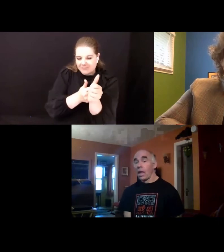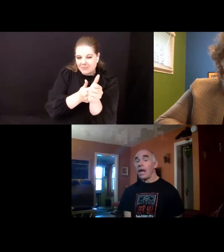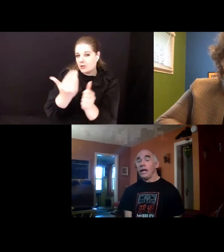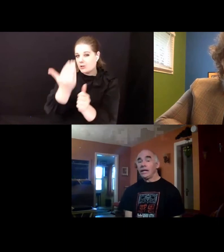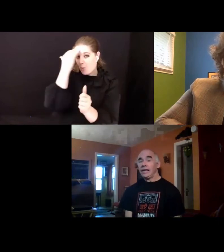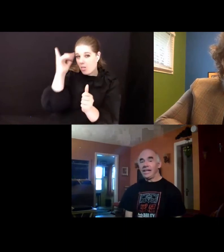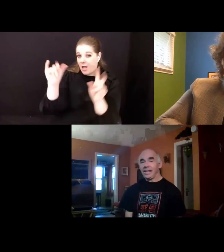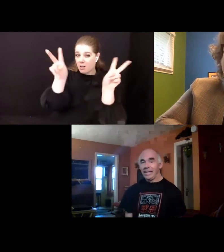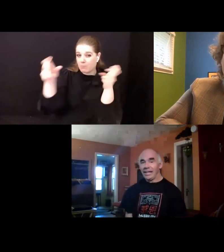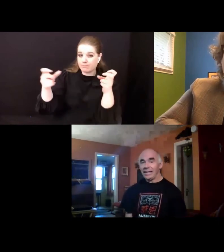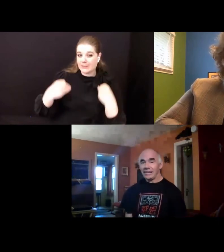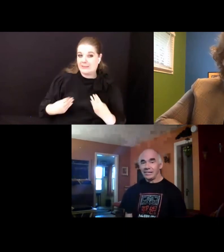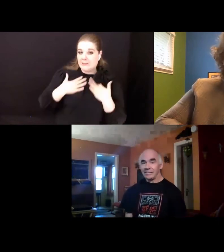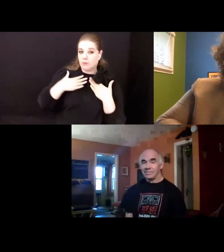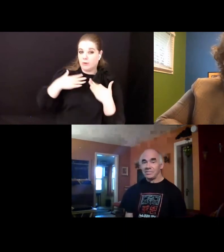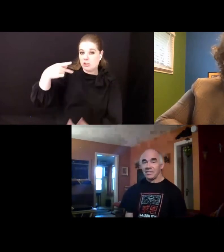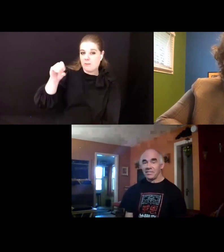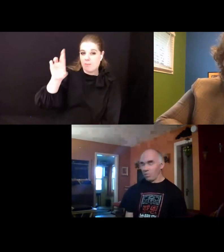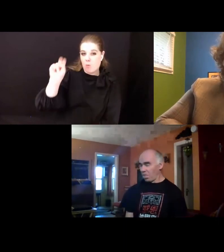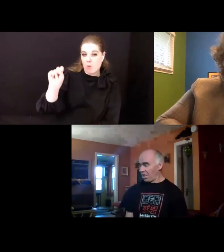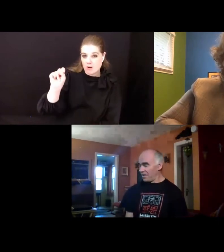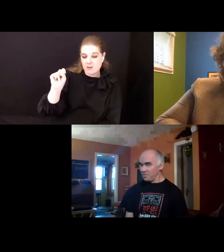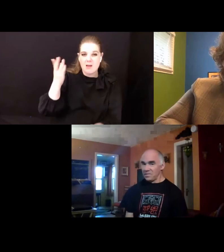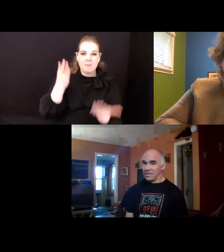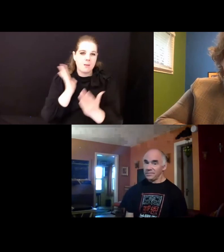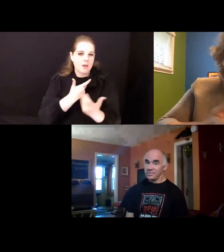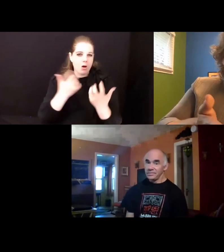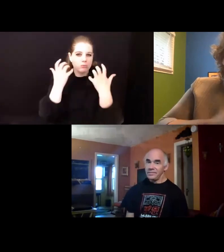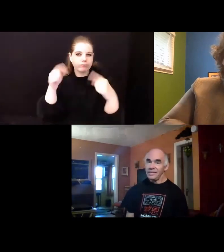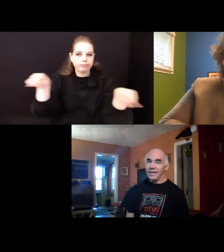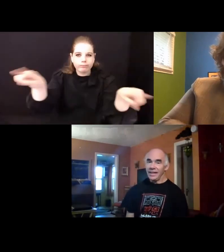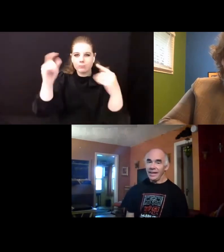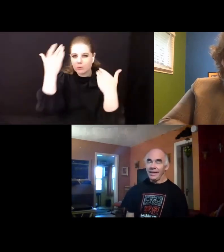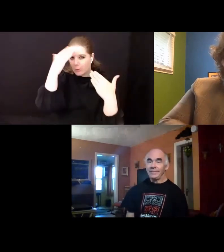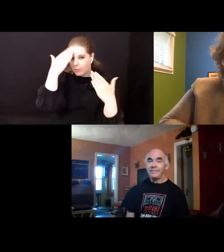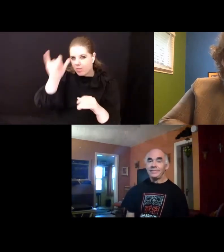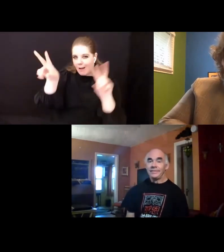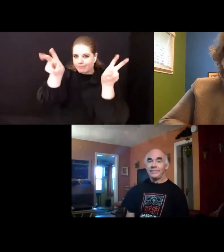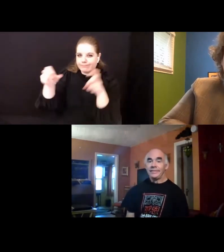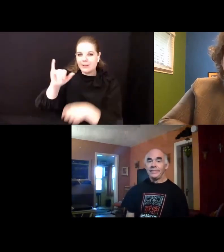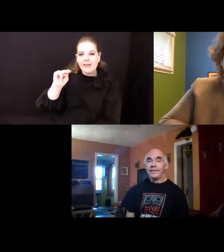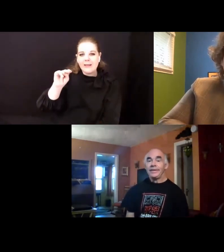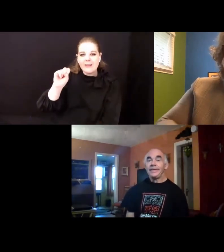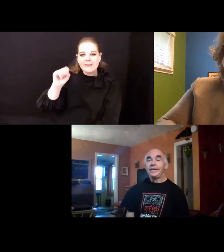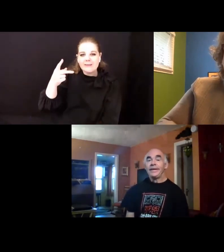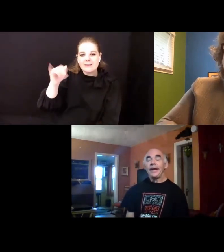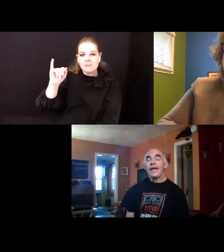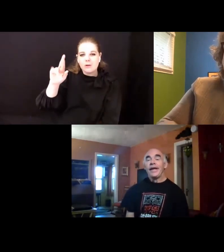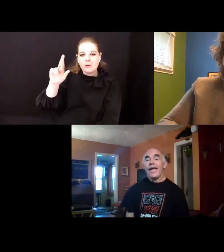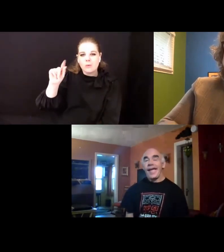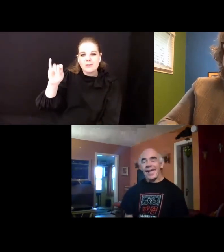porn. So our audience may not know what inspiration porn is, but maybe you can talk about that